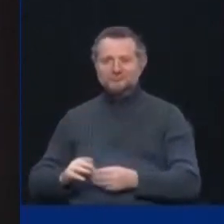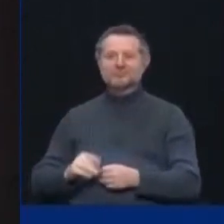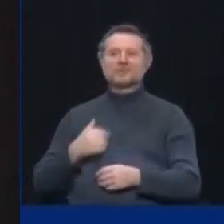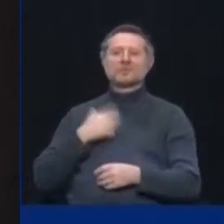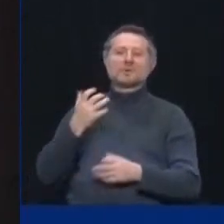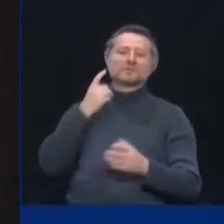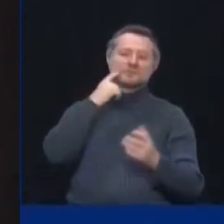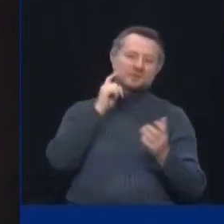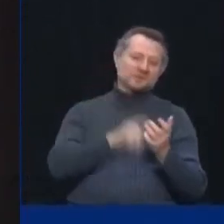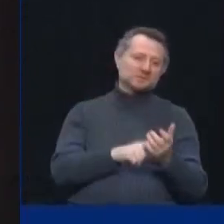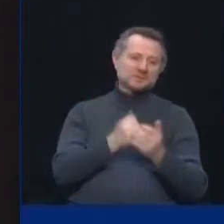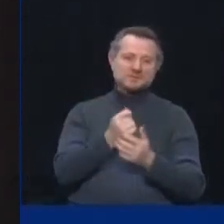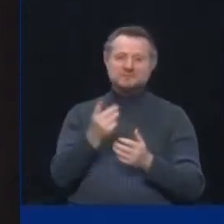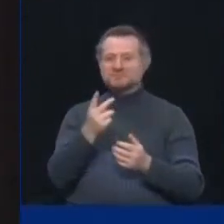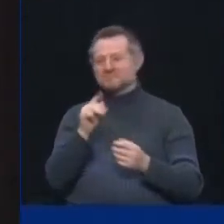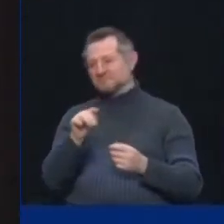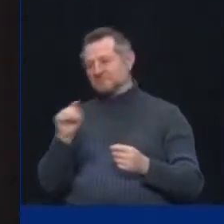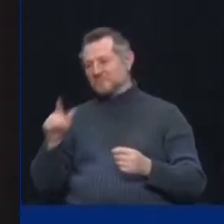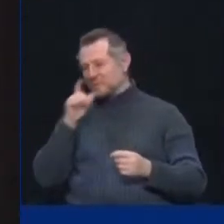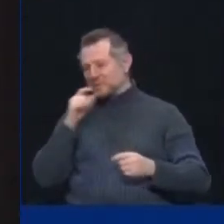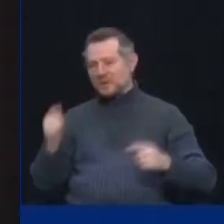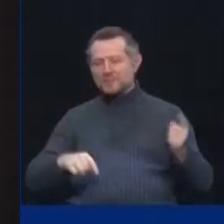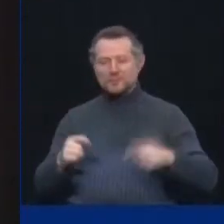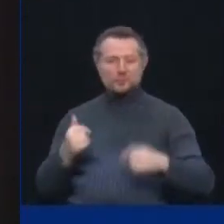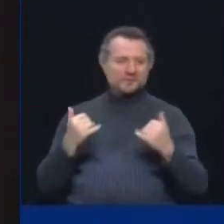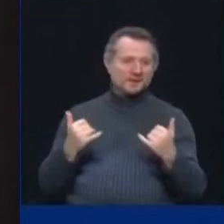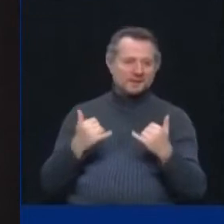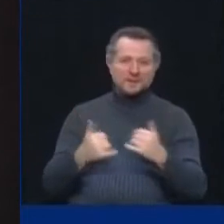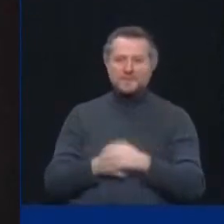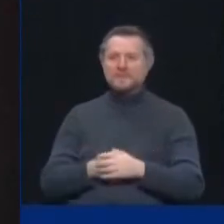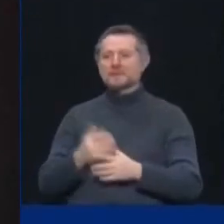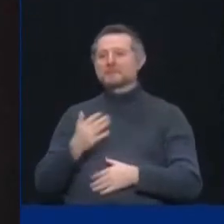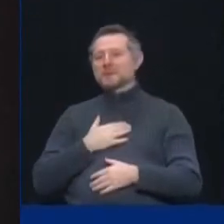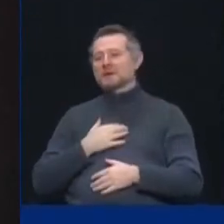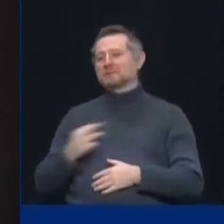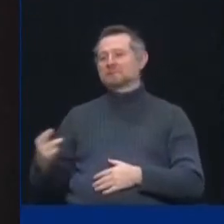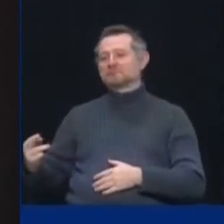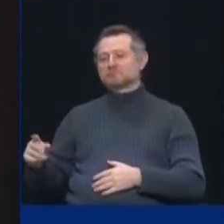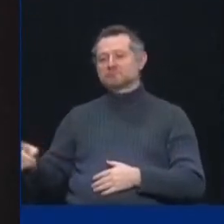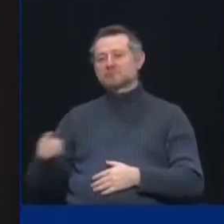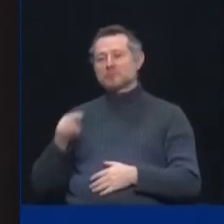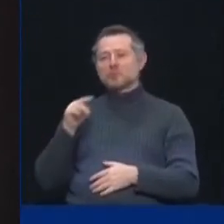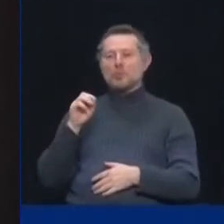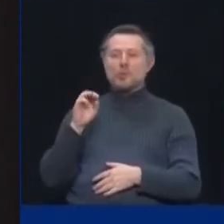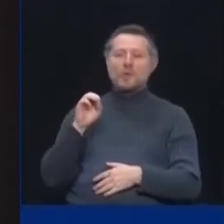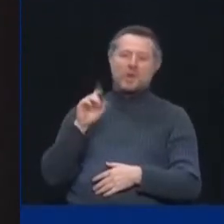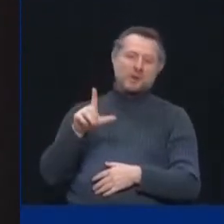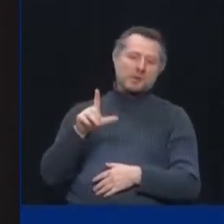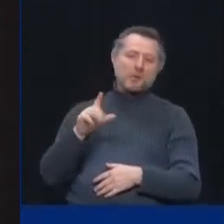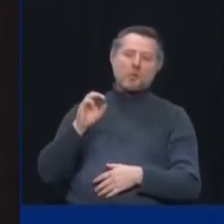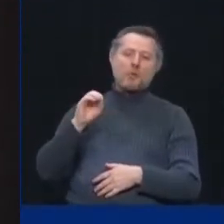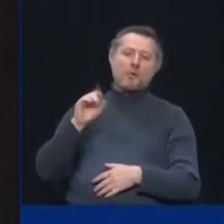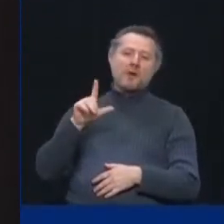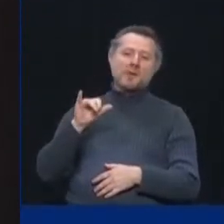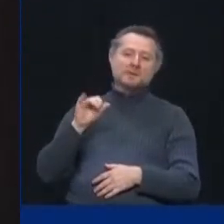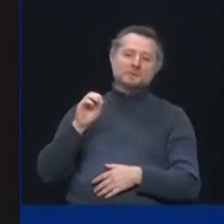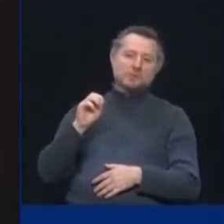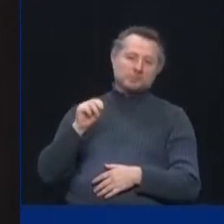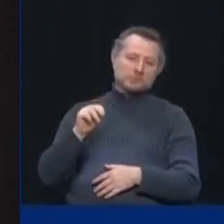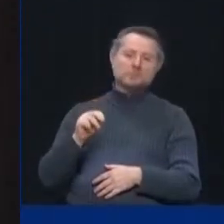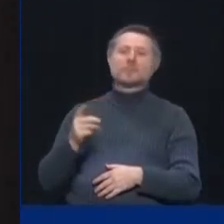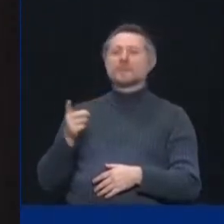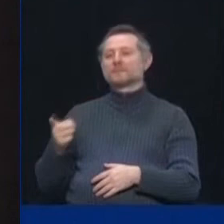that are here today. My good friend, Noel Ellison, who's the general manager of River